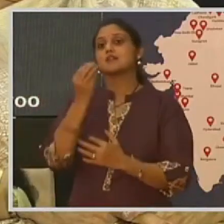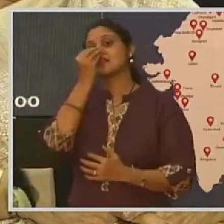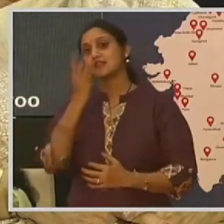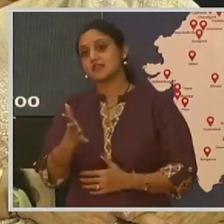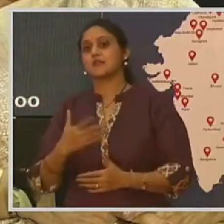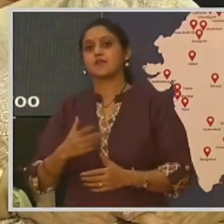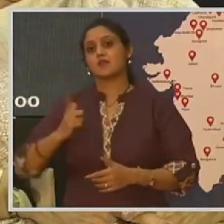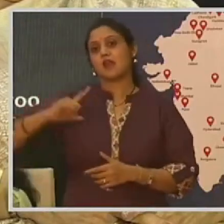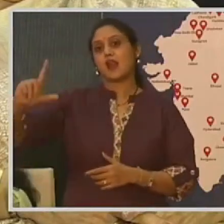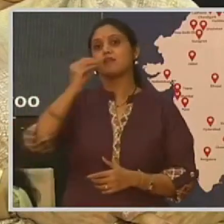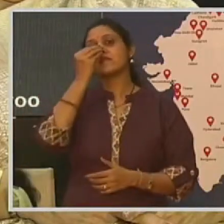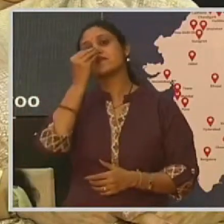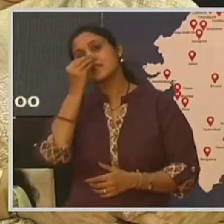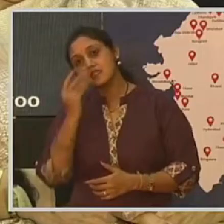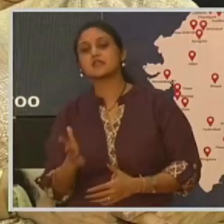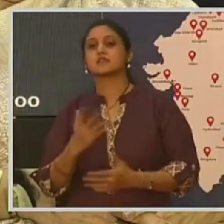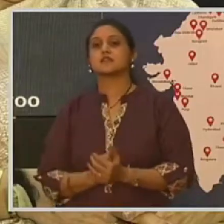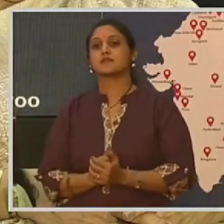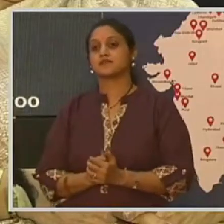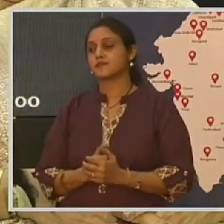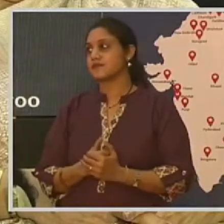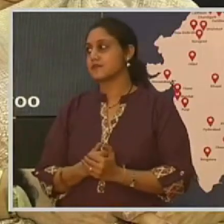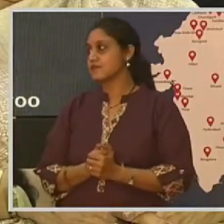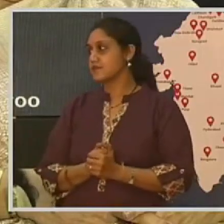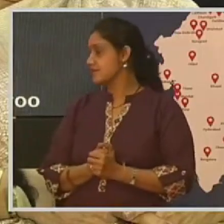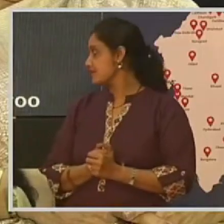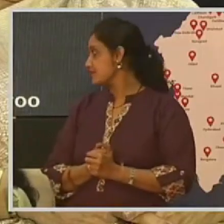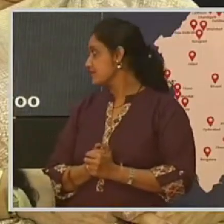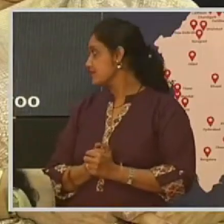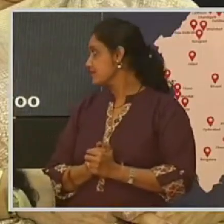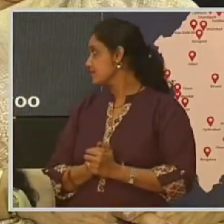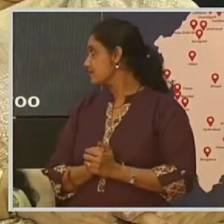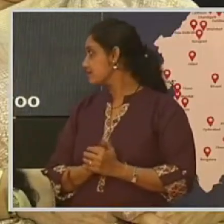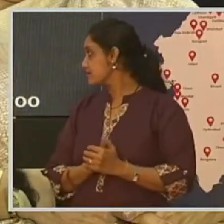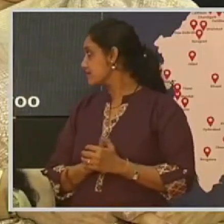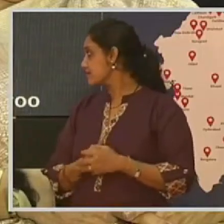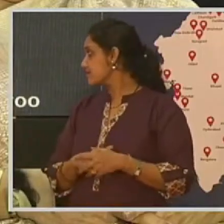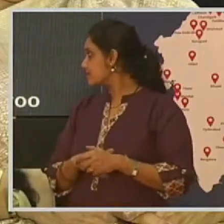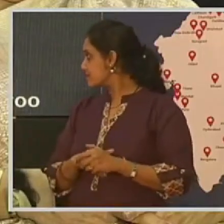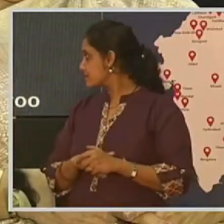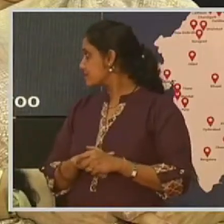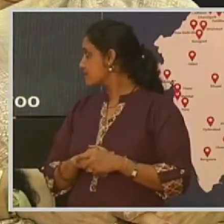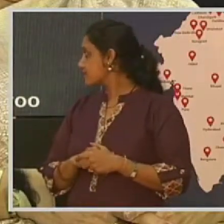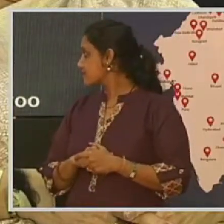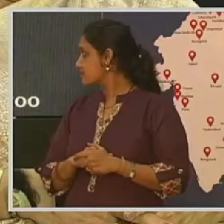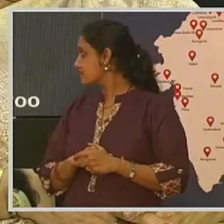of them. They can tell you the age of the person who's sitting in front of them. They can tell you whether it's a male or a